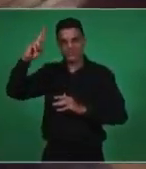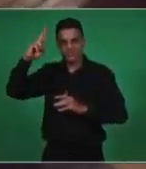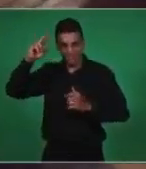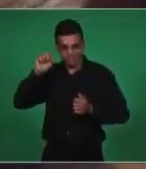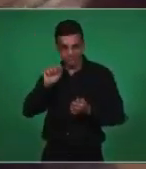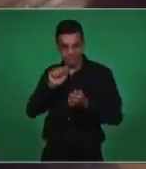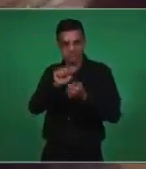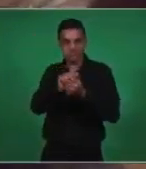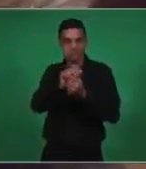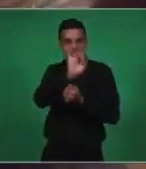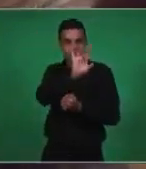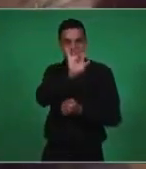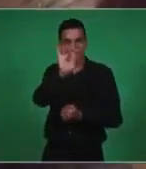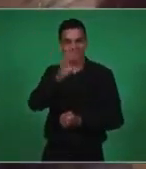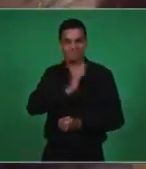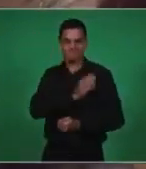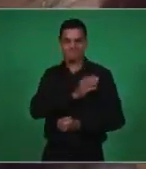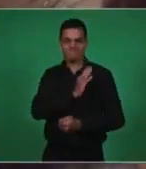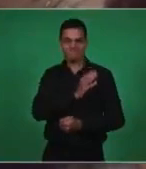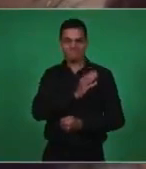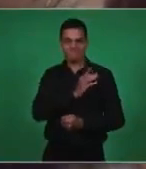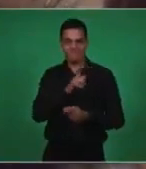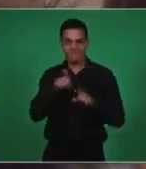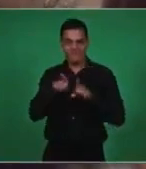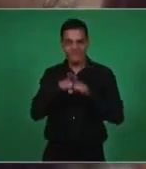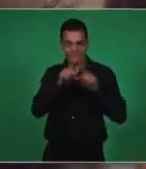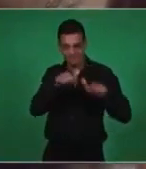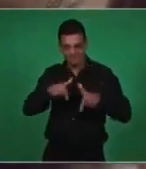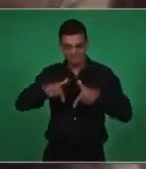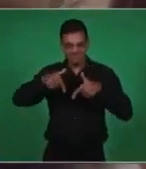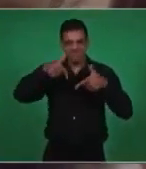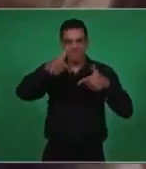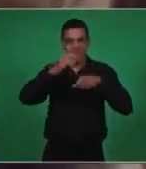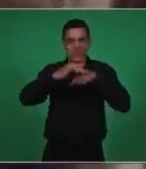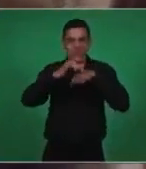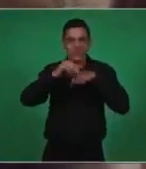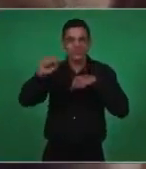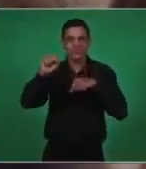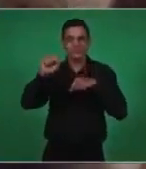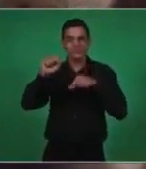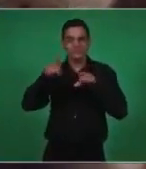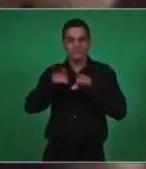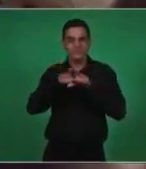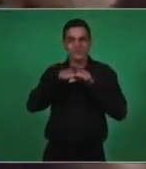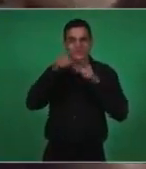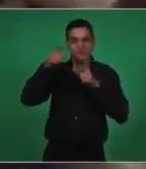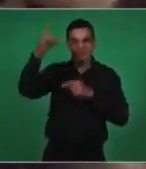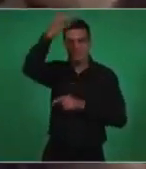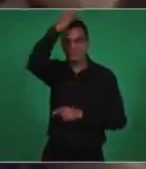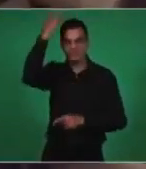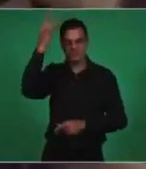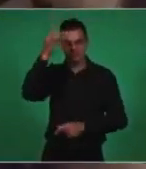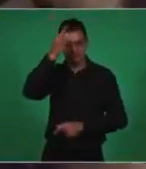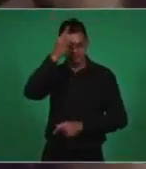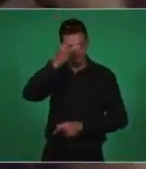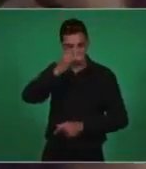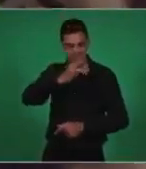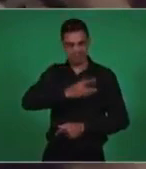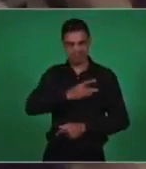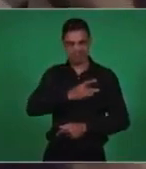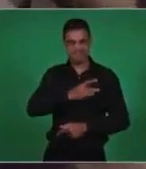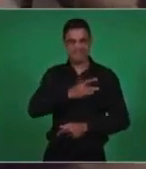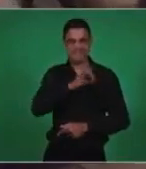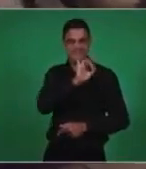will walk amongst you, and I will operate healings. I will baptize with my Holy